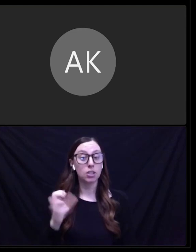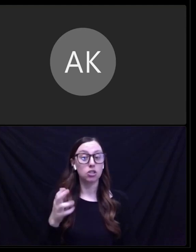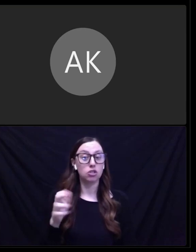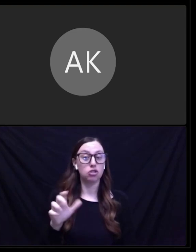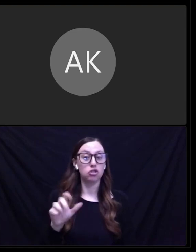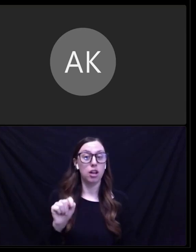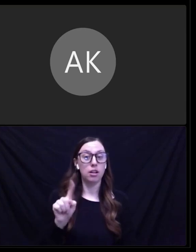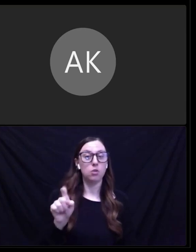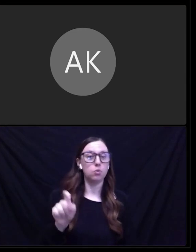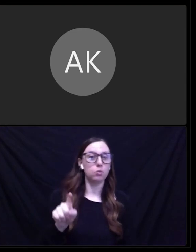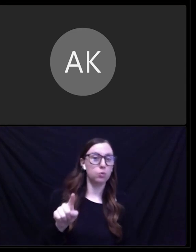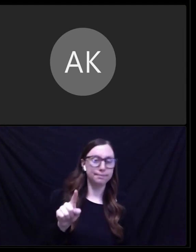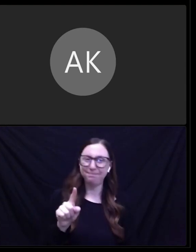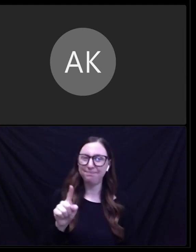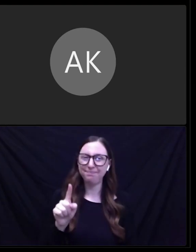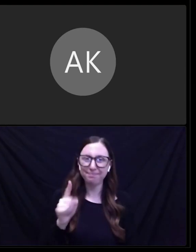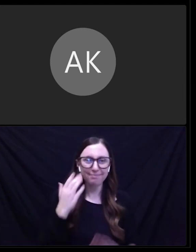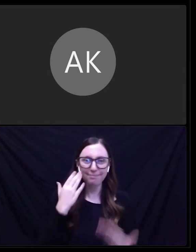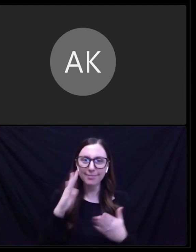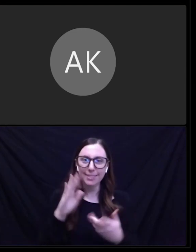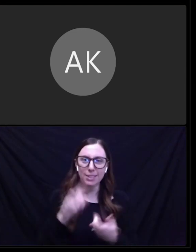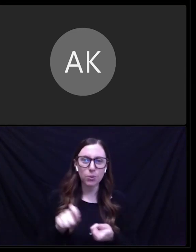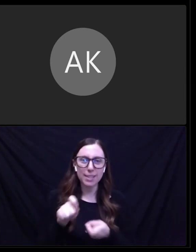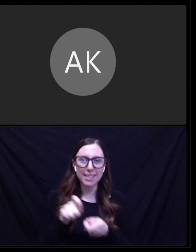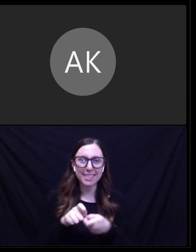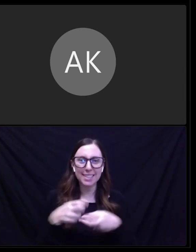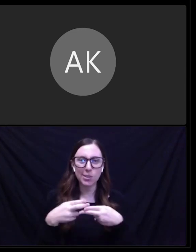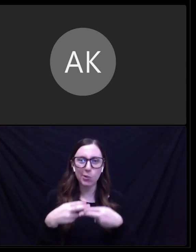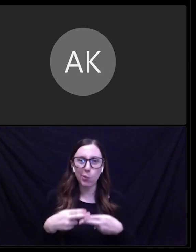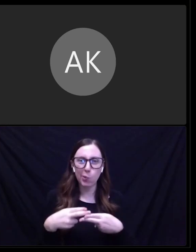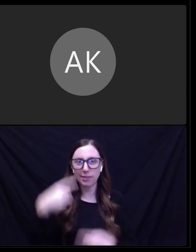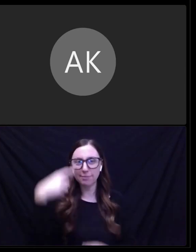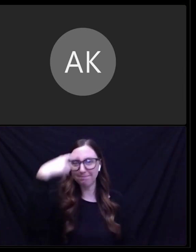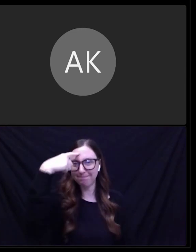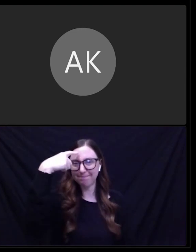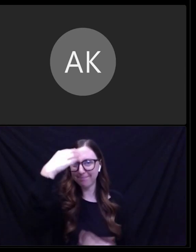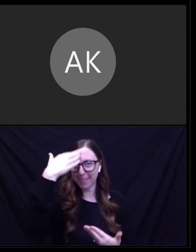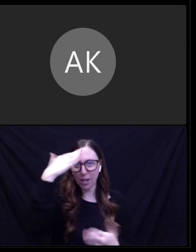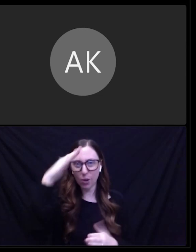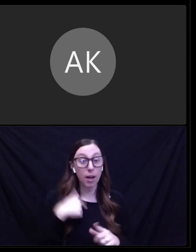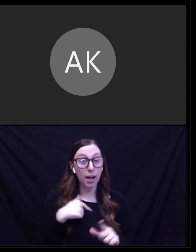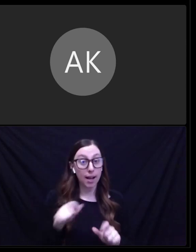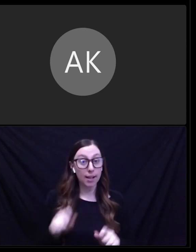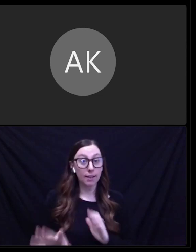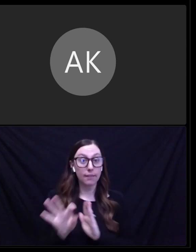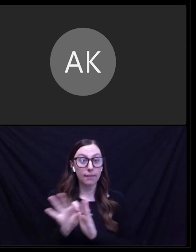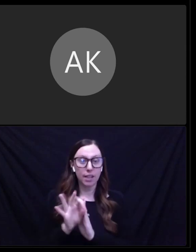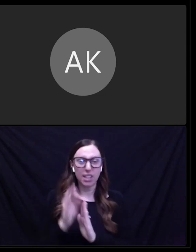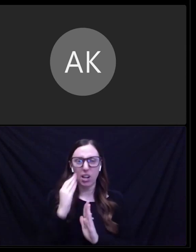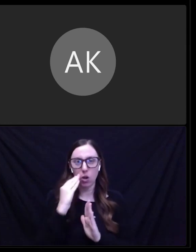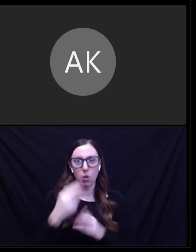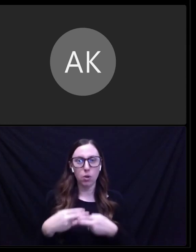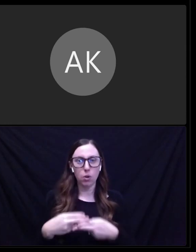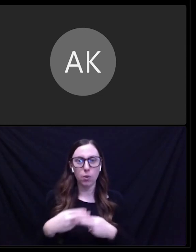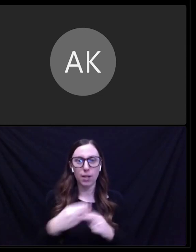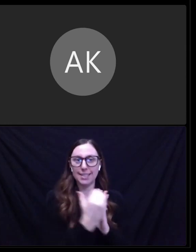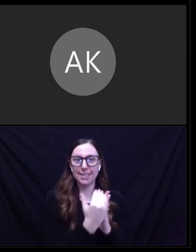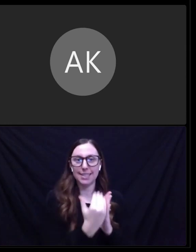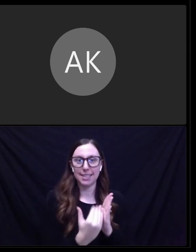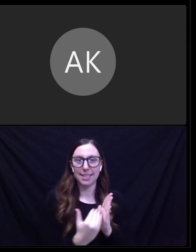I do not have the exact number off the top of my head. I can get it because I do know that its weight is listed in the accessibility